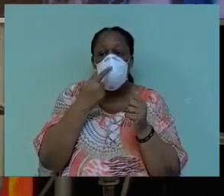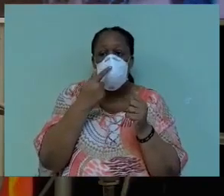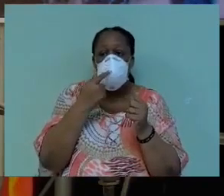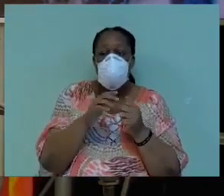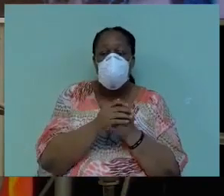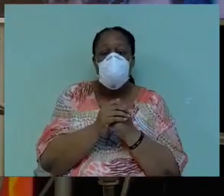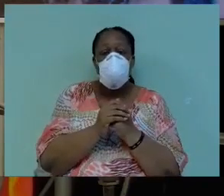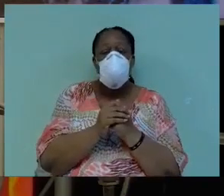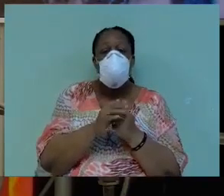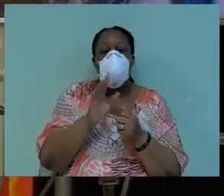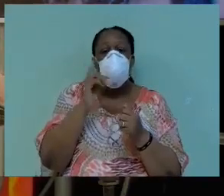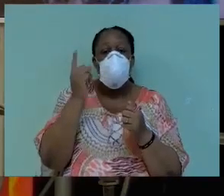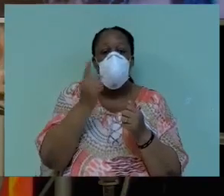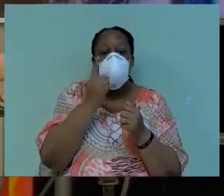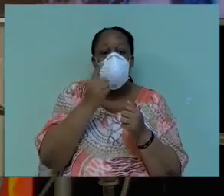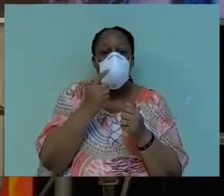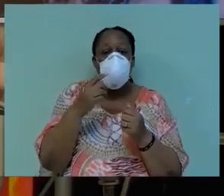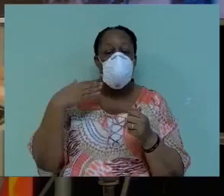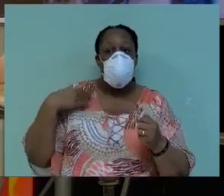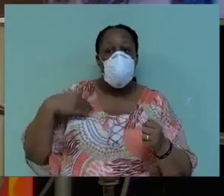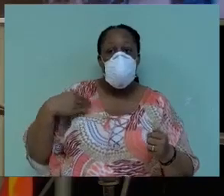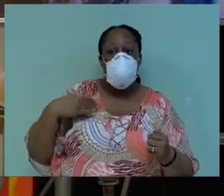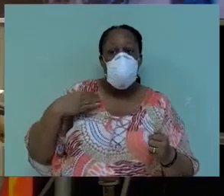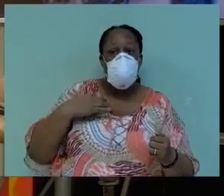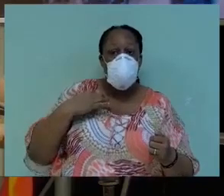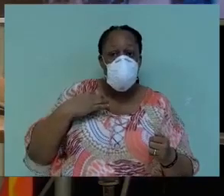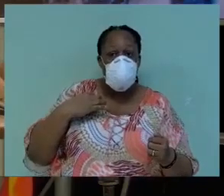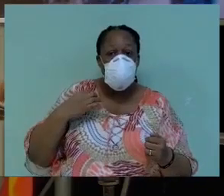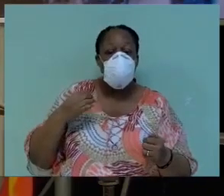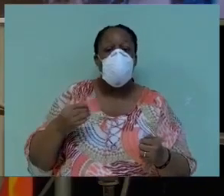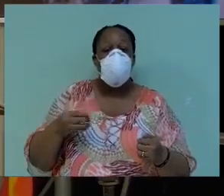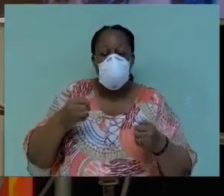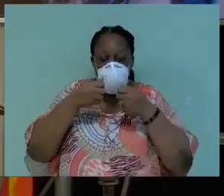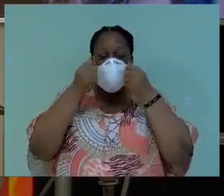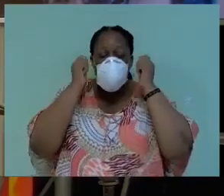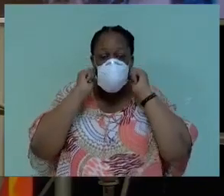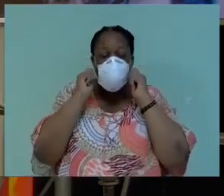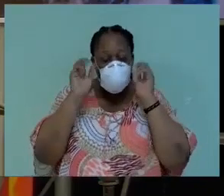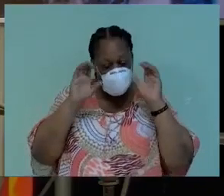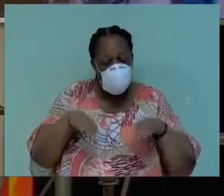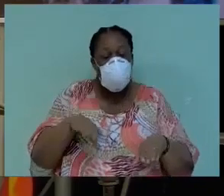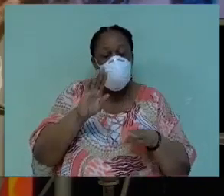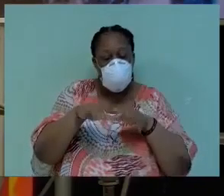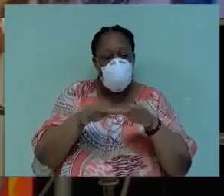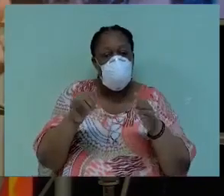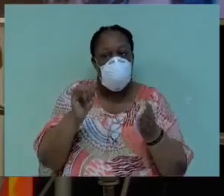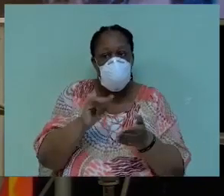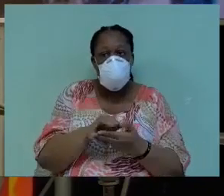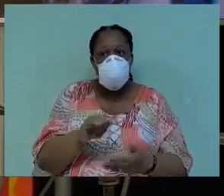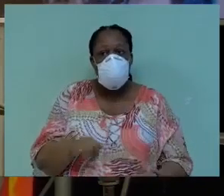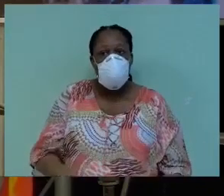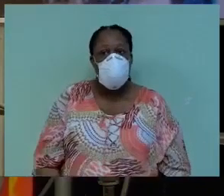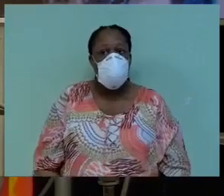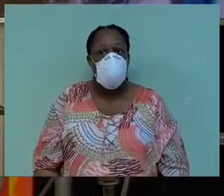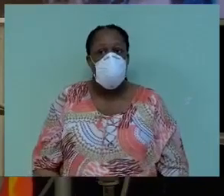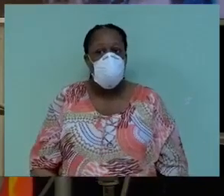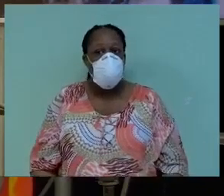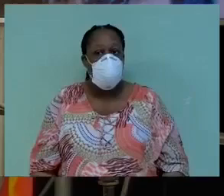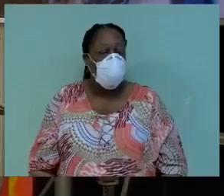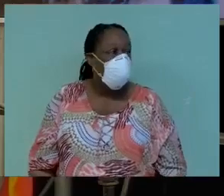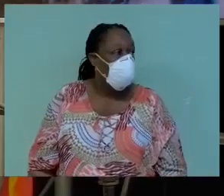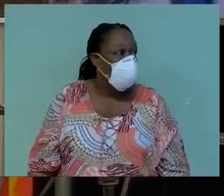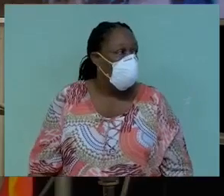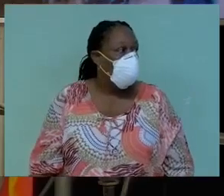N95 mask. I myself have been a surgeon for 20-something years, and I can go all day with a